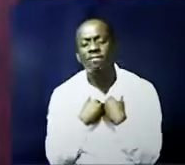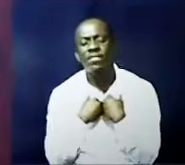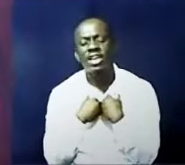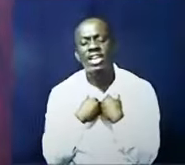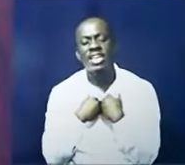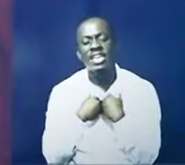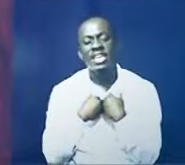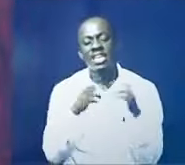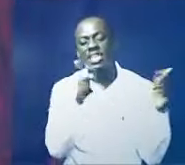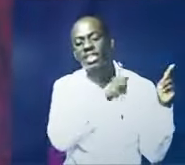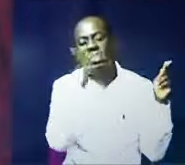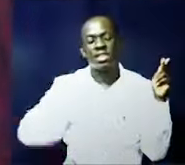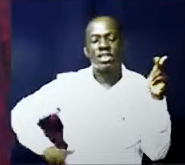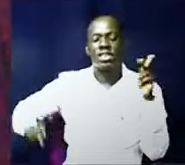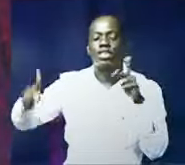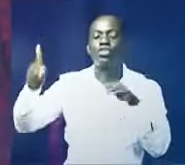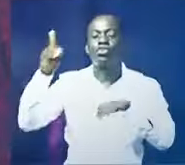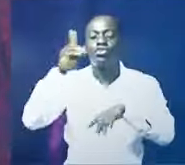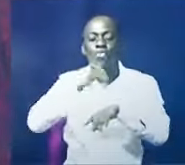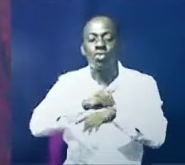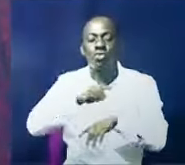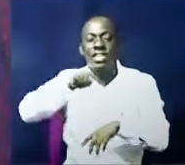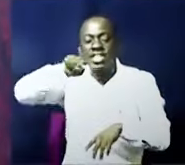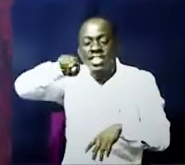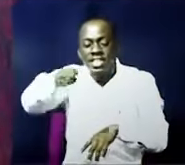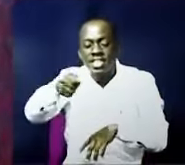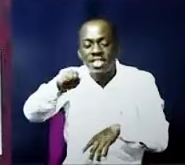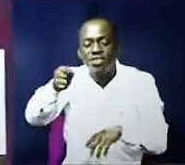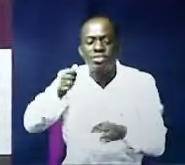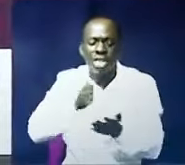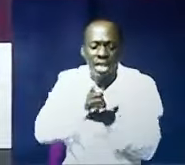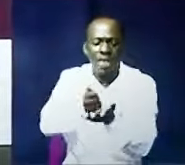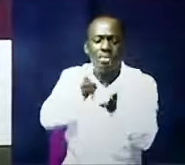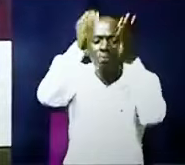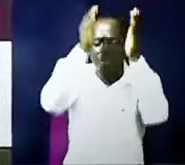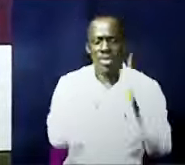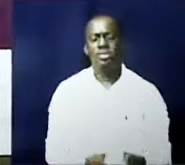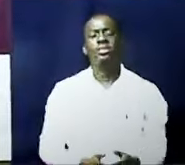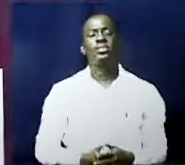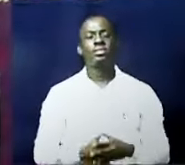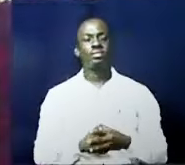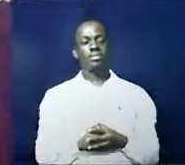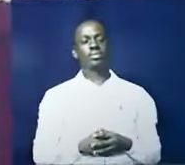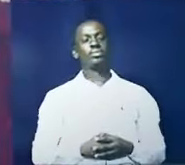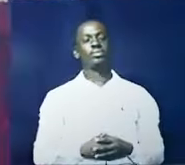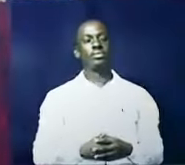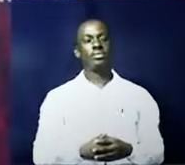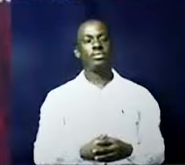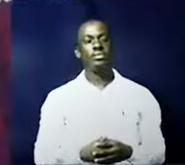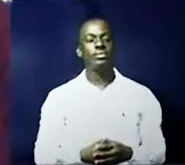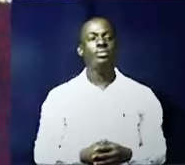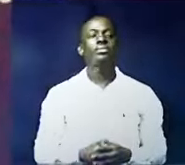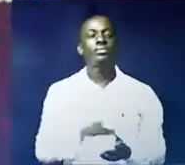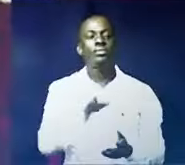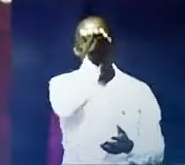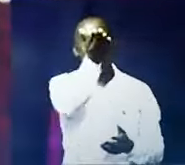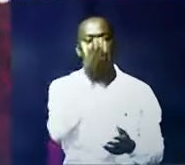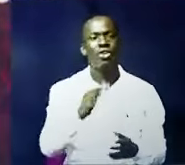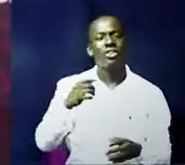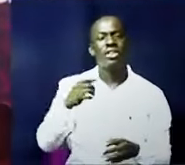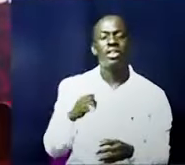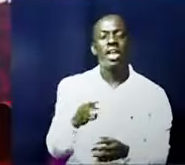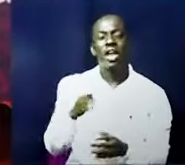safwa, et me dear boy sunny pay. The next verse. Yet was so. What do you want with